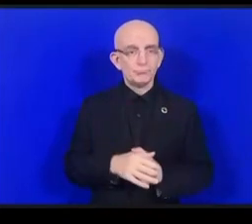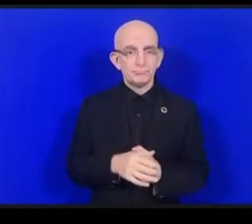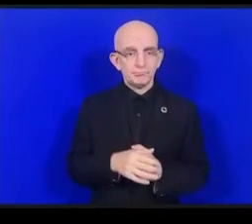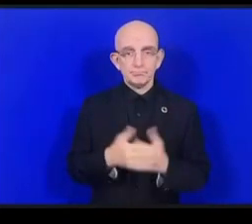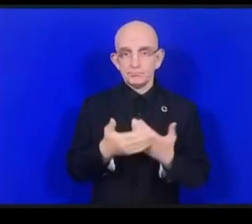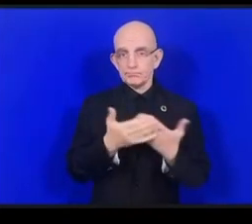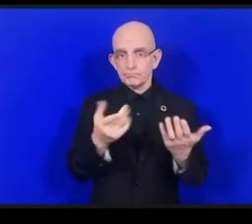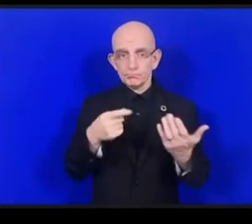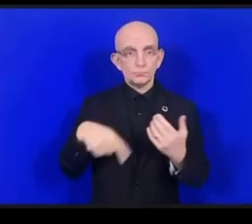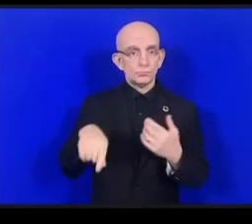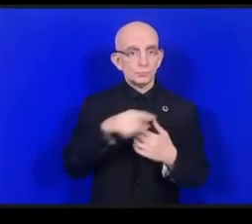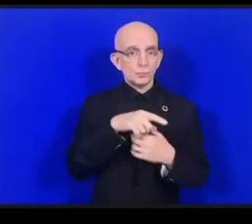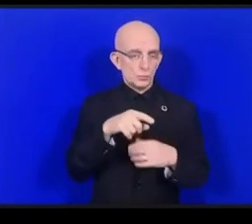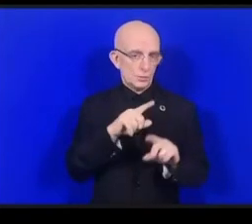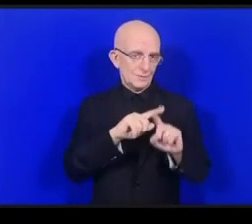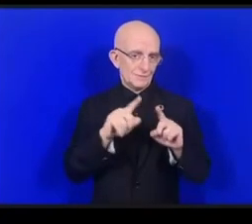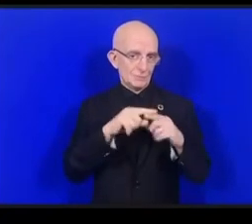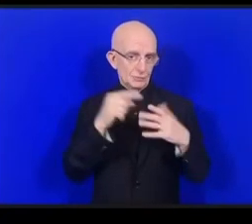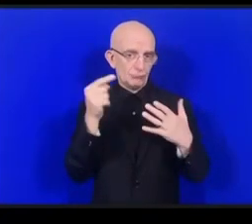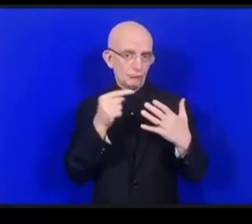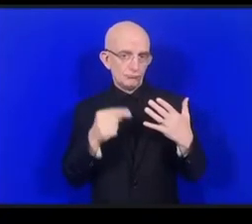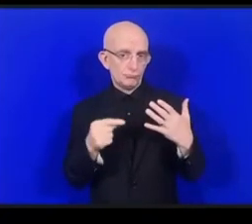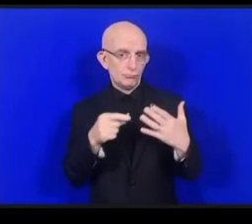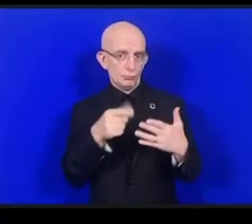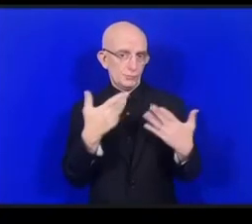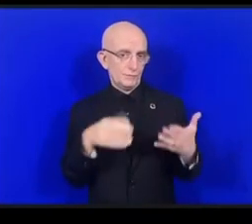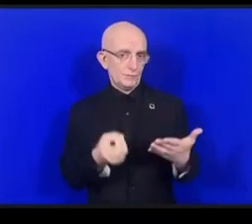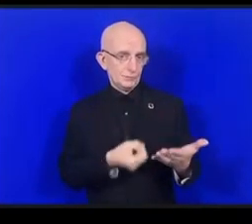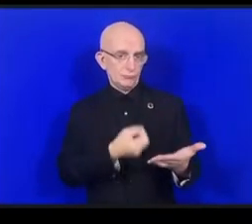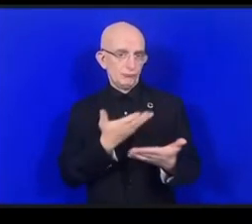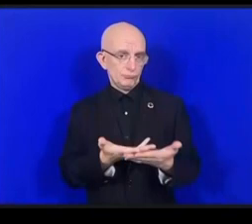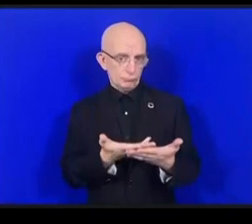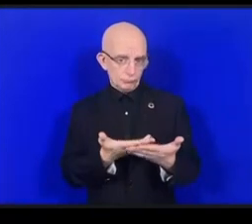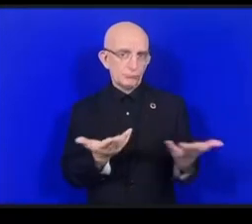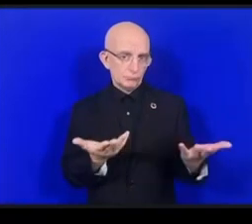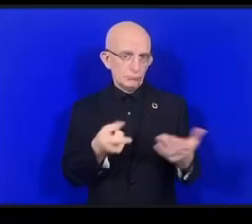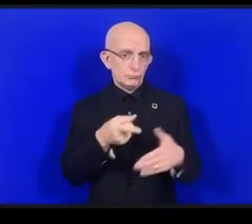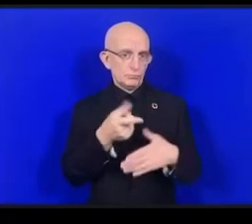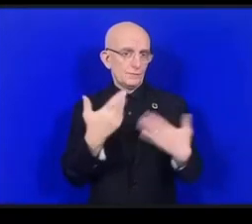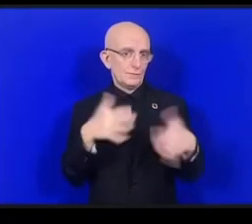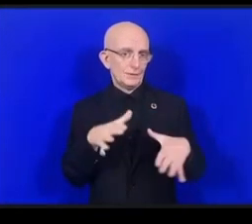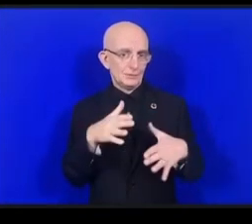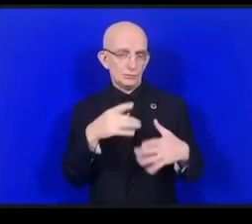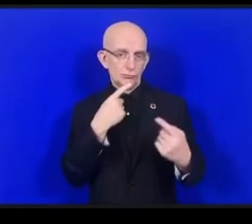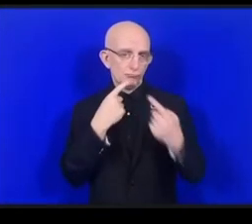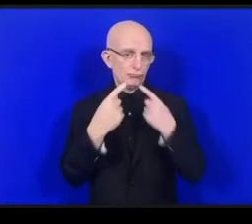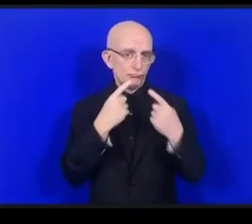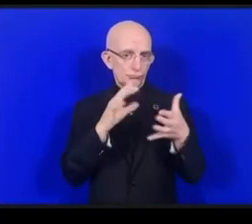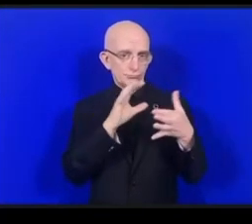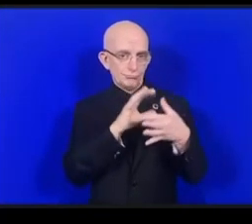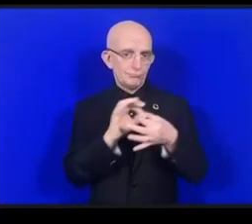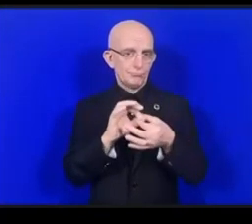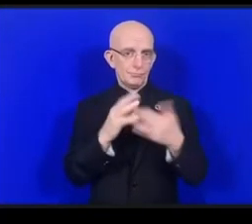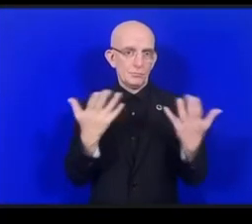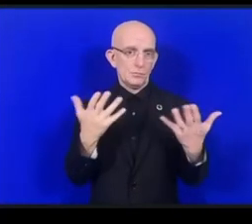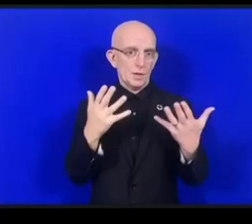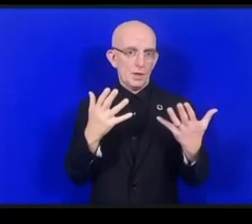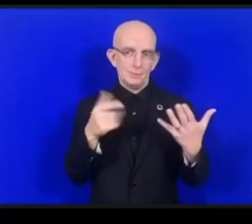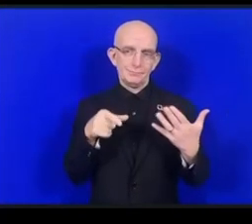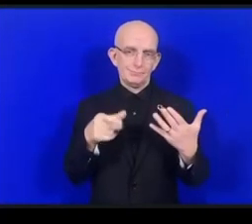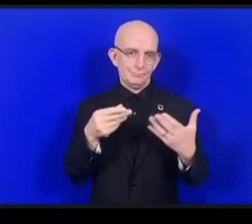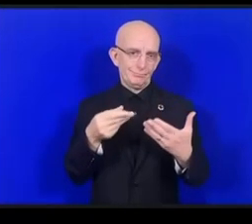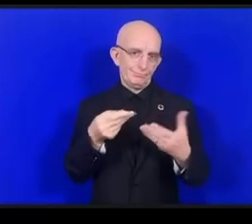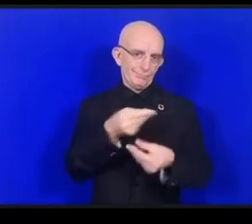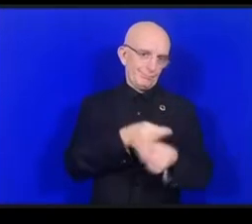speaking about the ecological crisis as well as of very important other things,